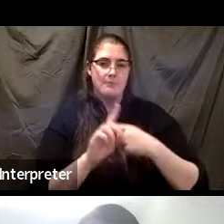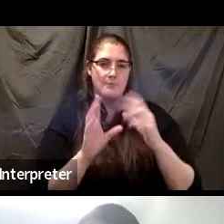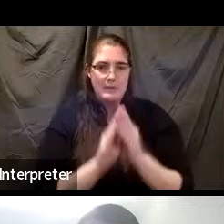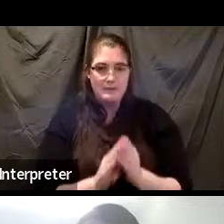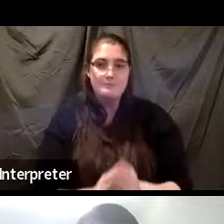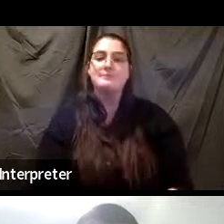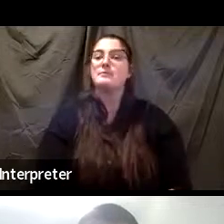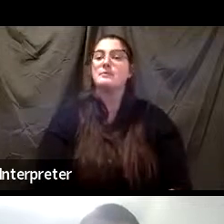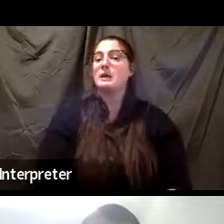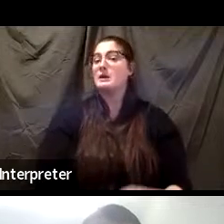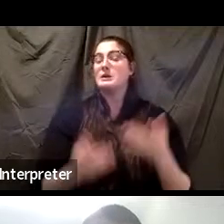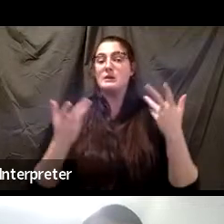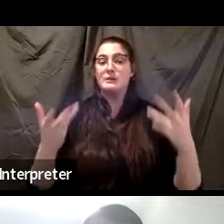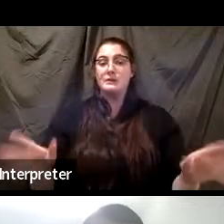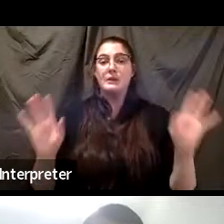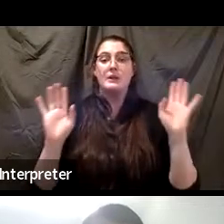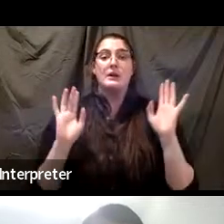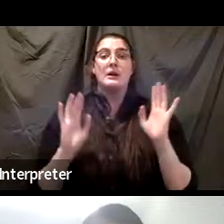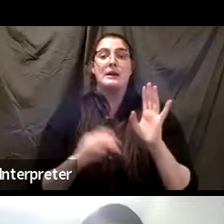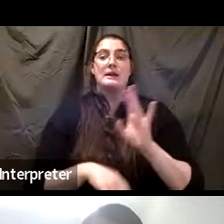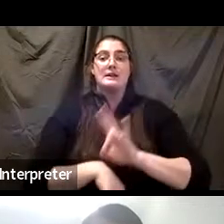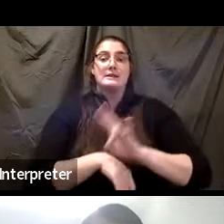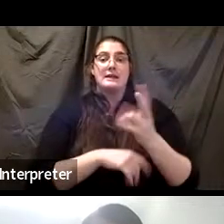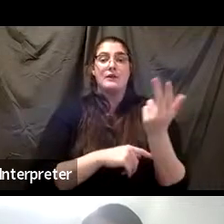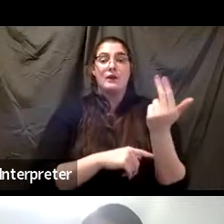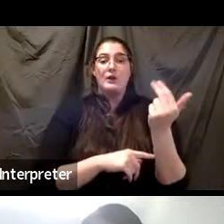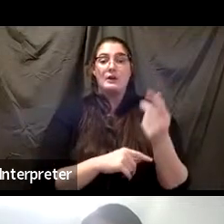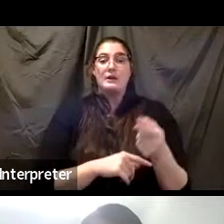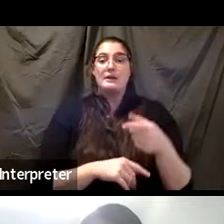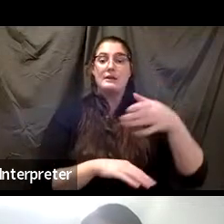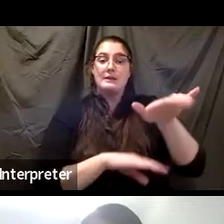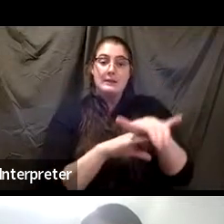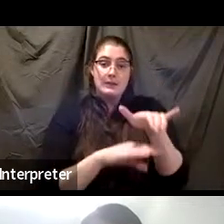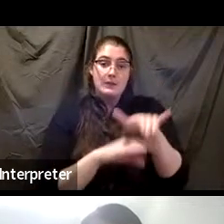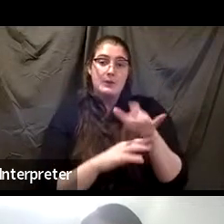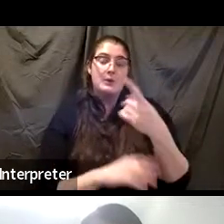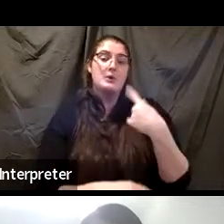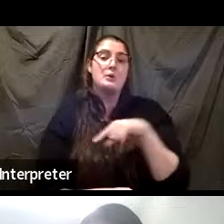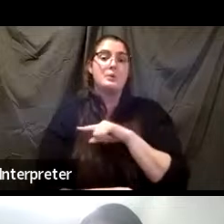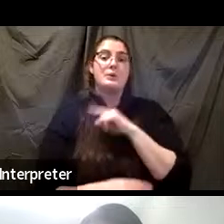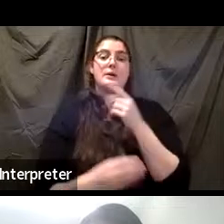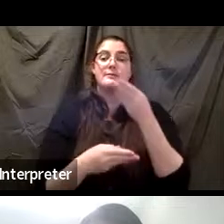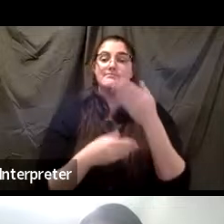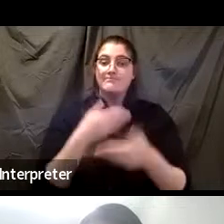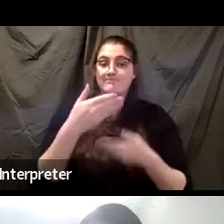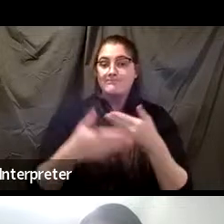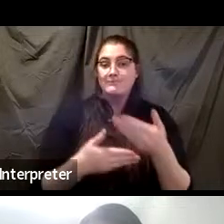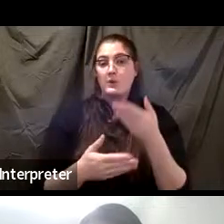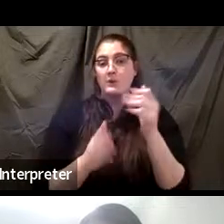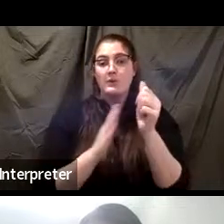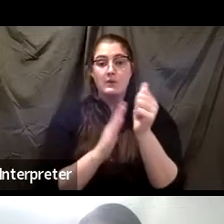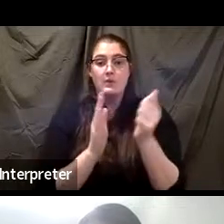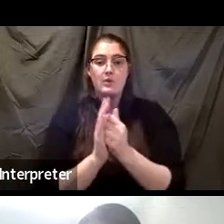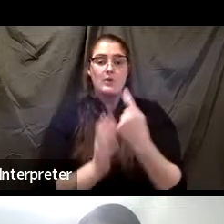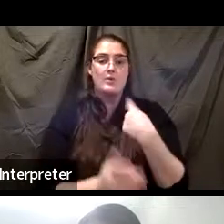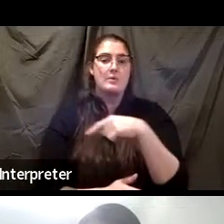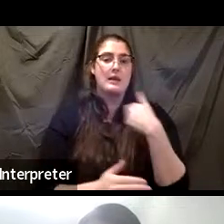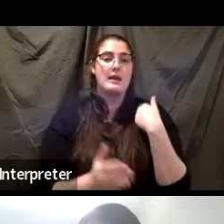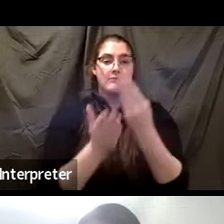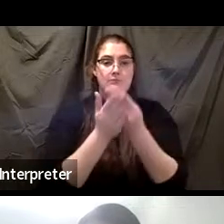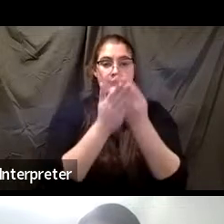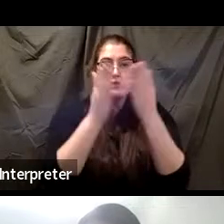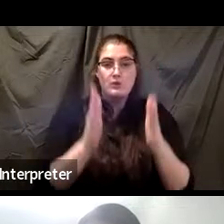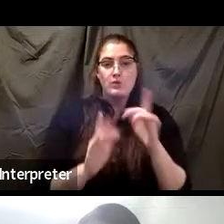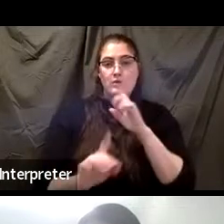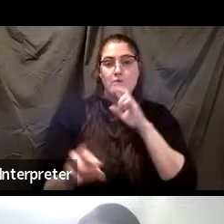With that being said, 7:13 p.m. we are going smoothly in our agenda. We have our treasurer's reports, and we have a